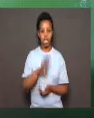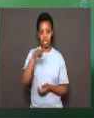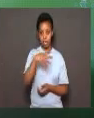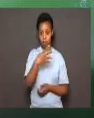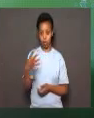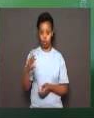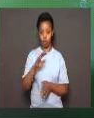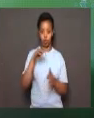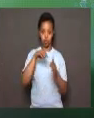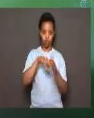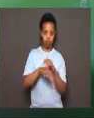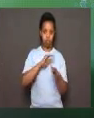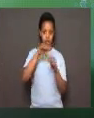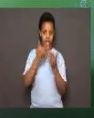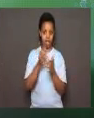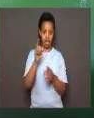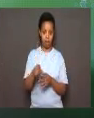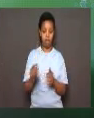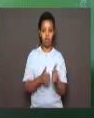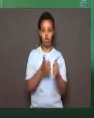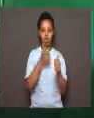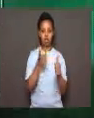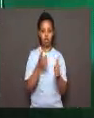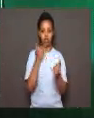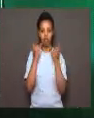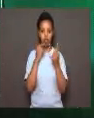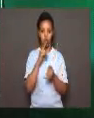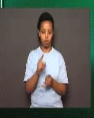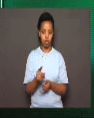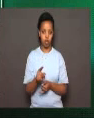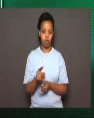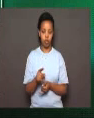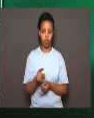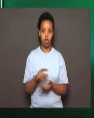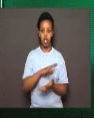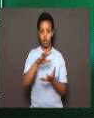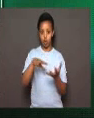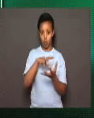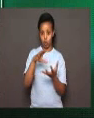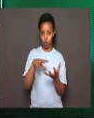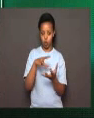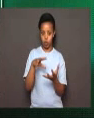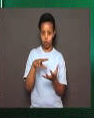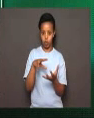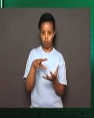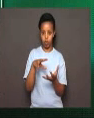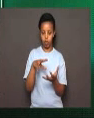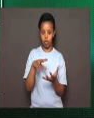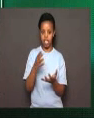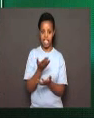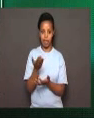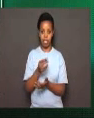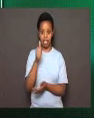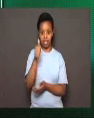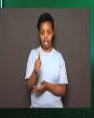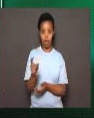should include the following information. The solution of substance A